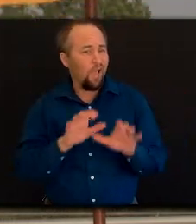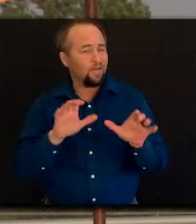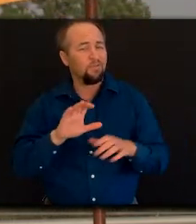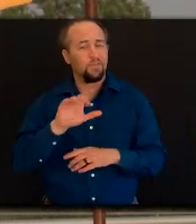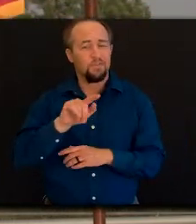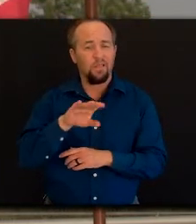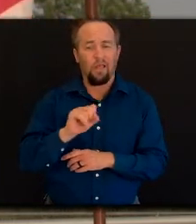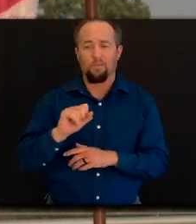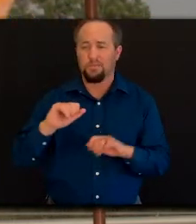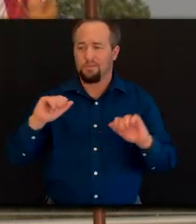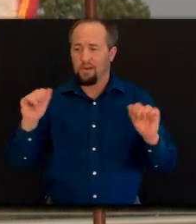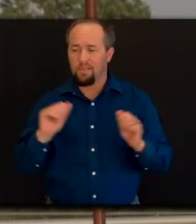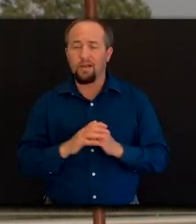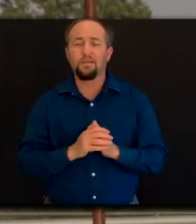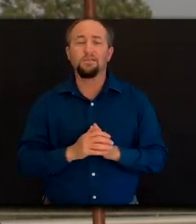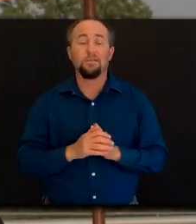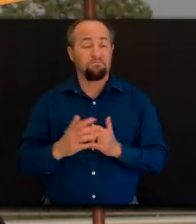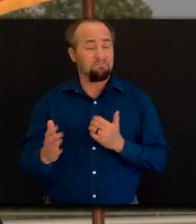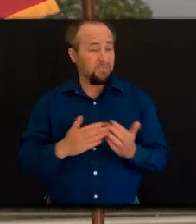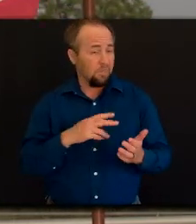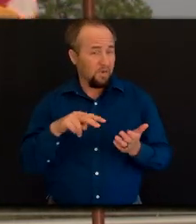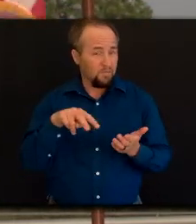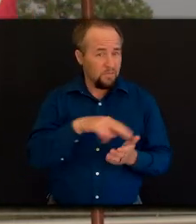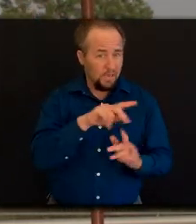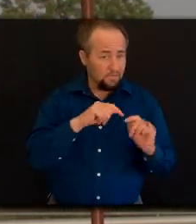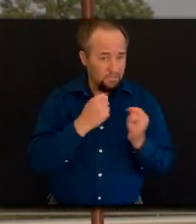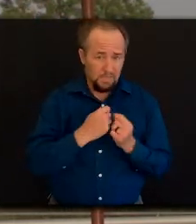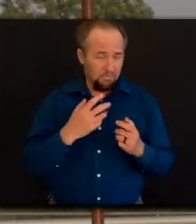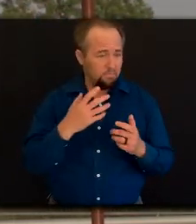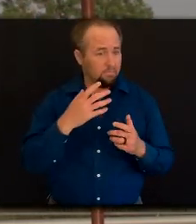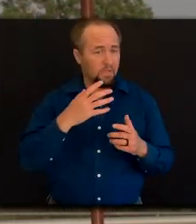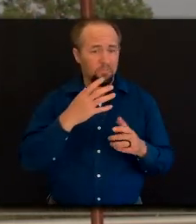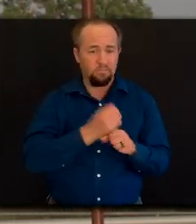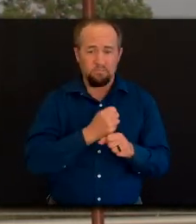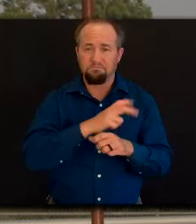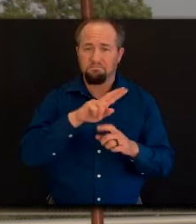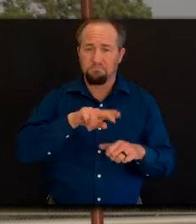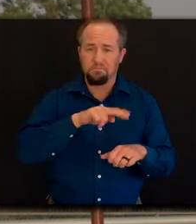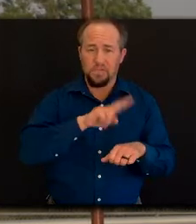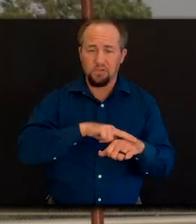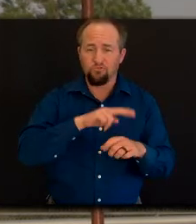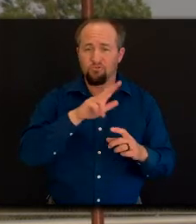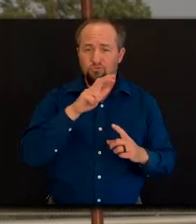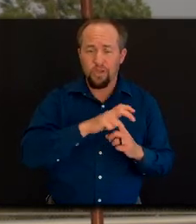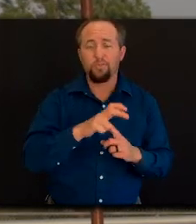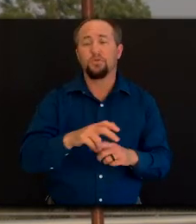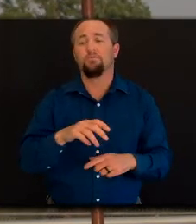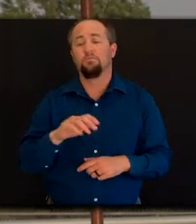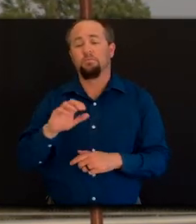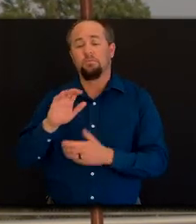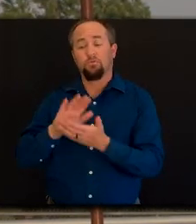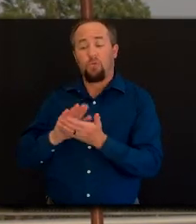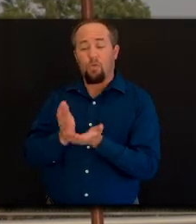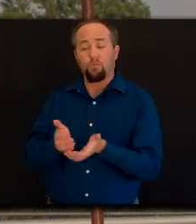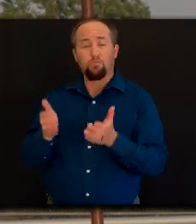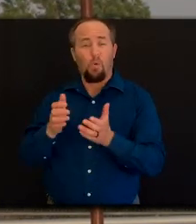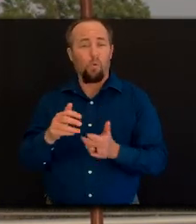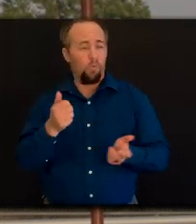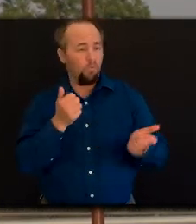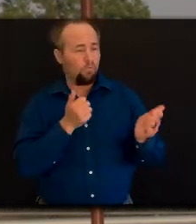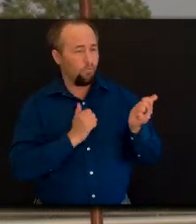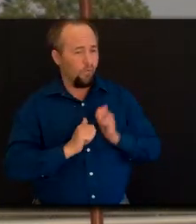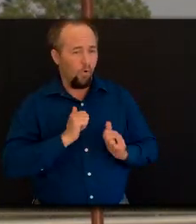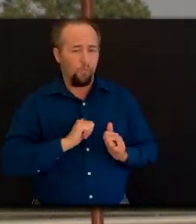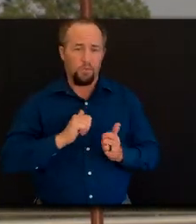athletics. Whether you are on the dance team that won a number of national championships, the Scholars Bowl team, performing arts, speech and